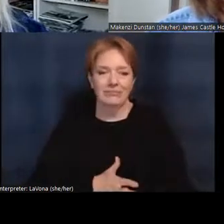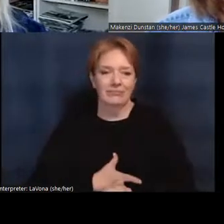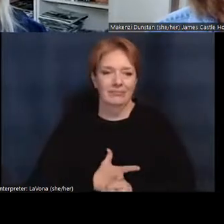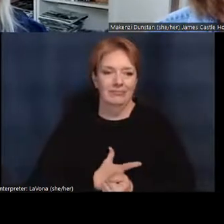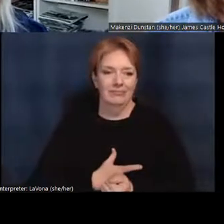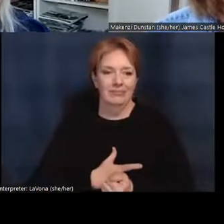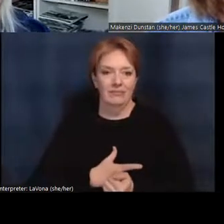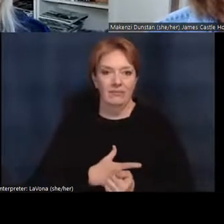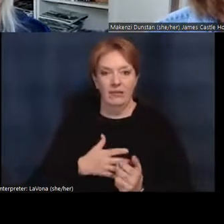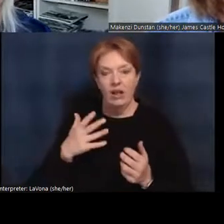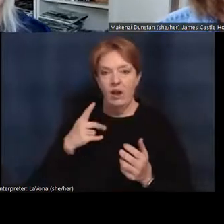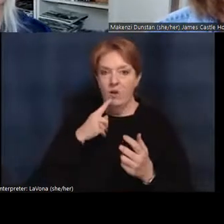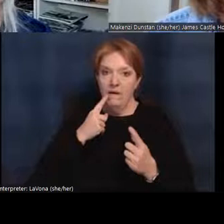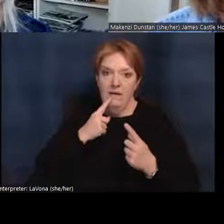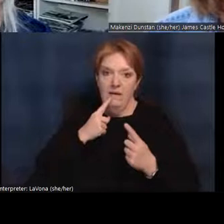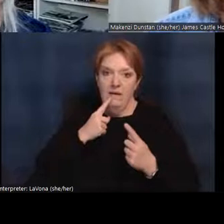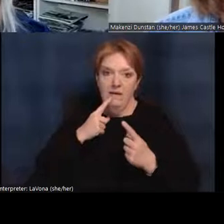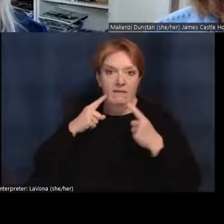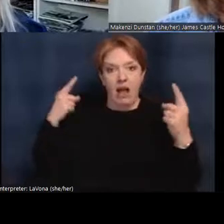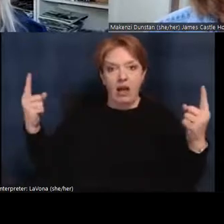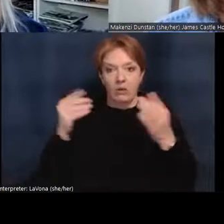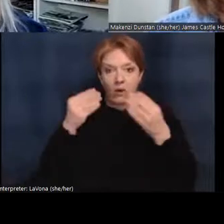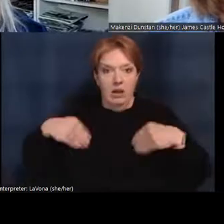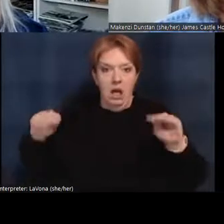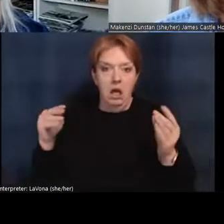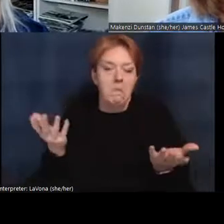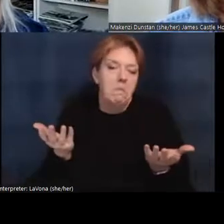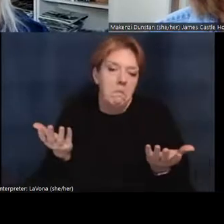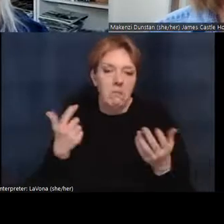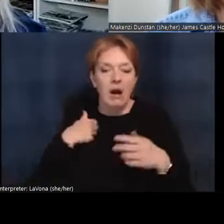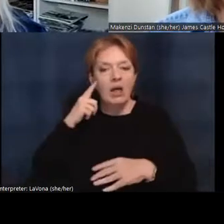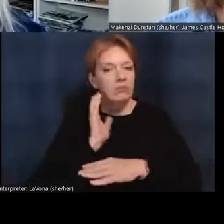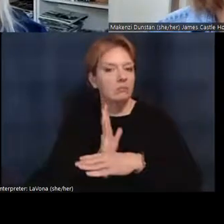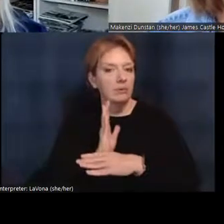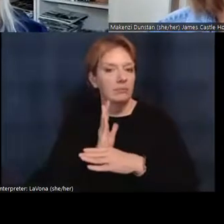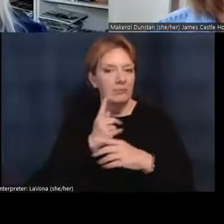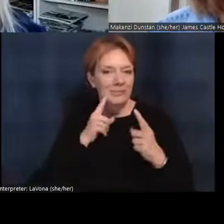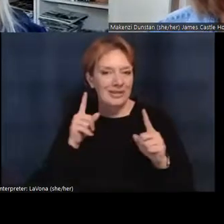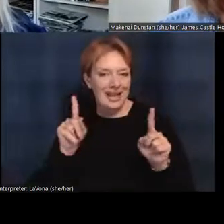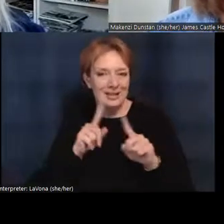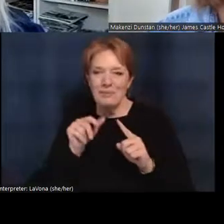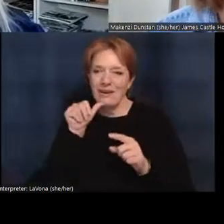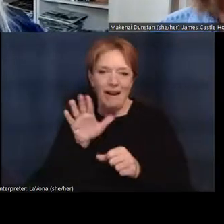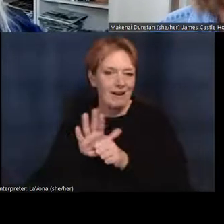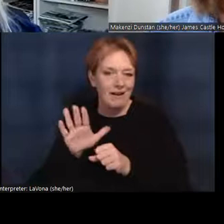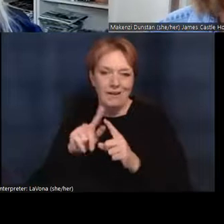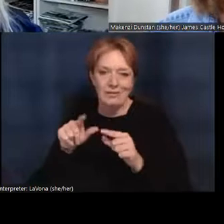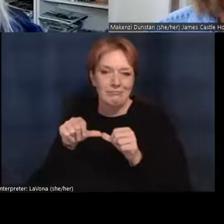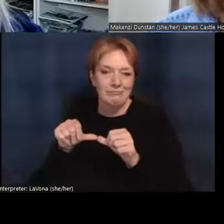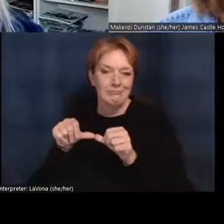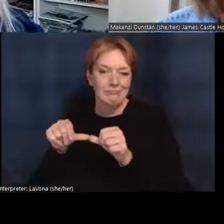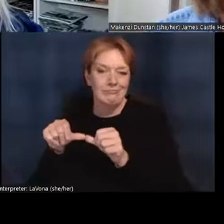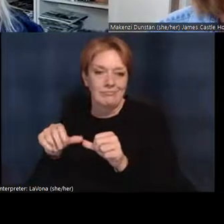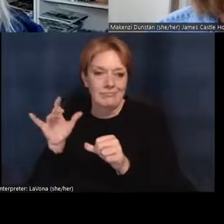was she highly successful in her sales? I would say she had some success, but not enough to keep her going,